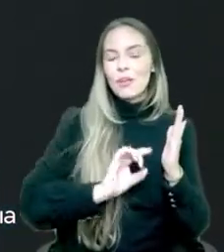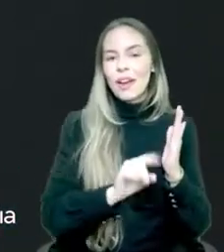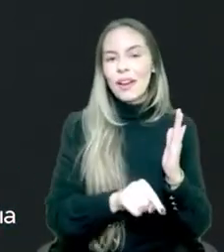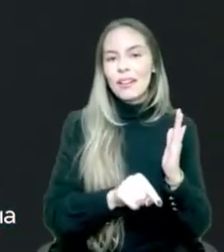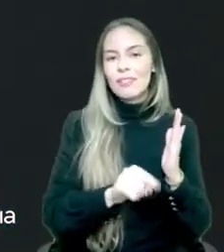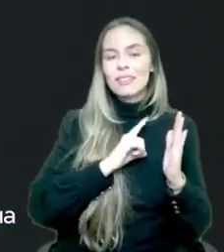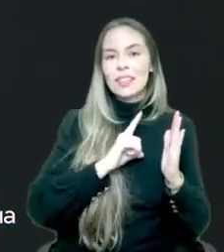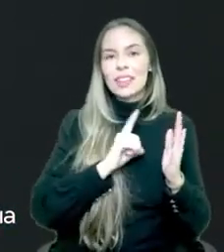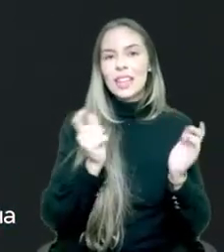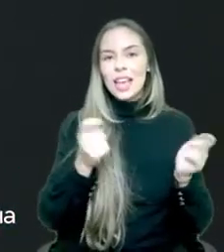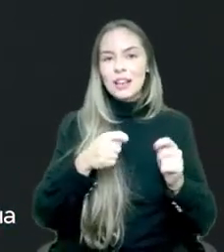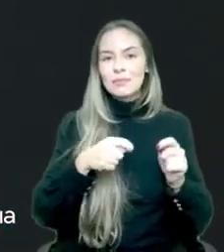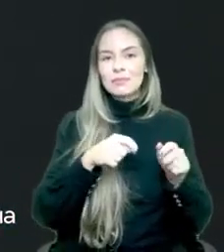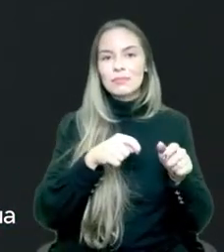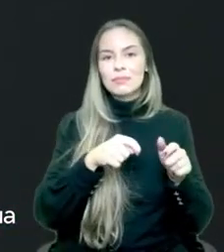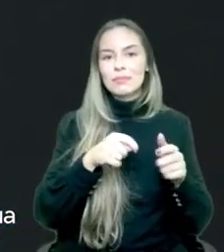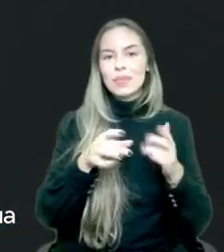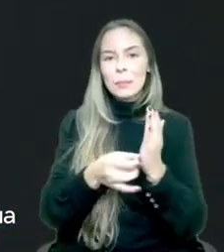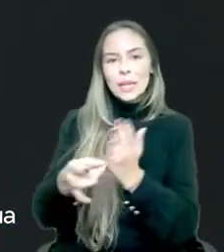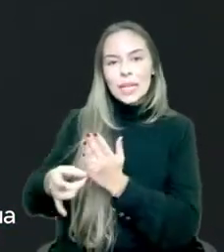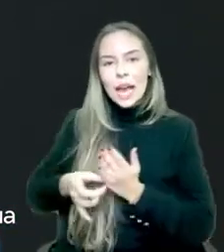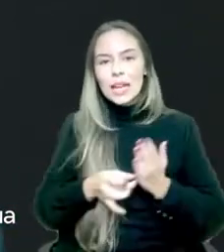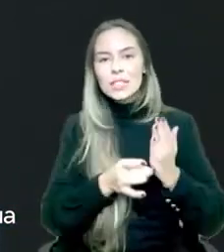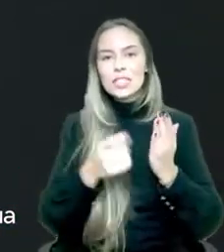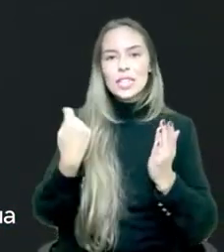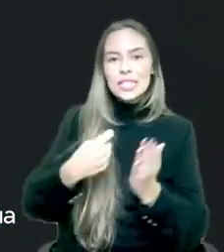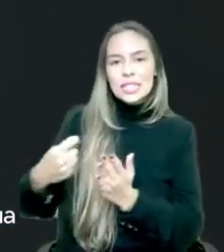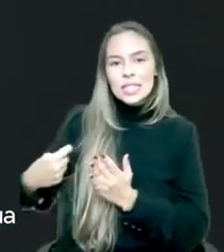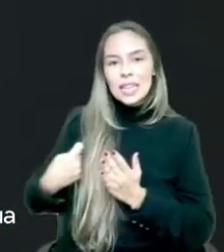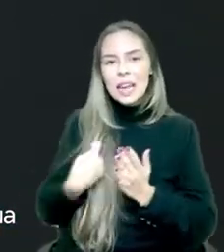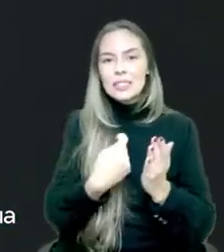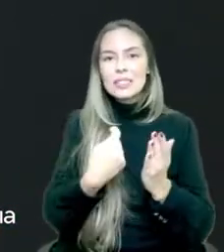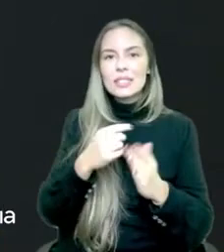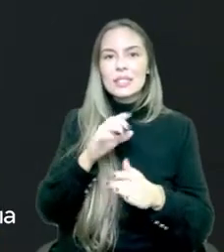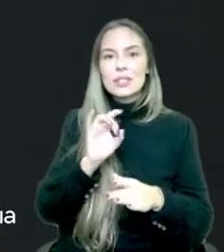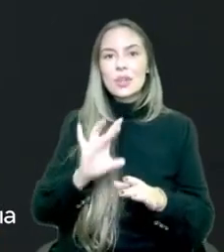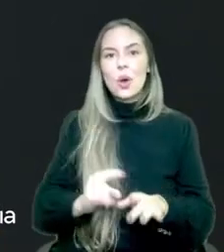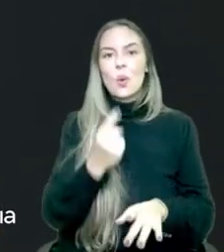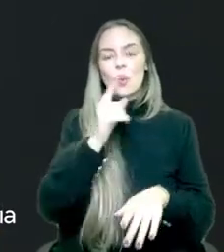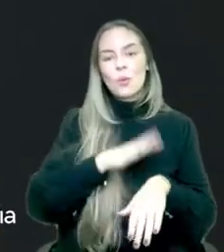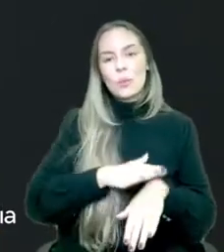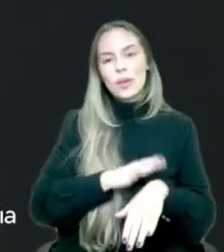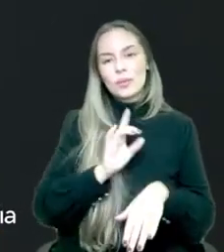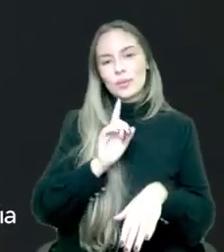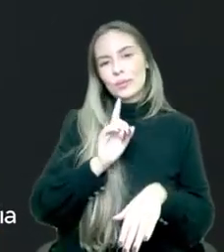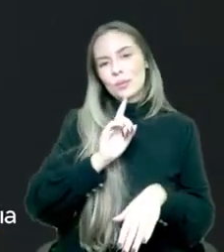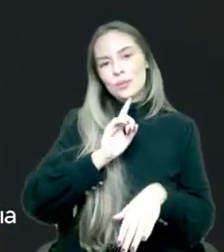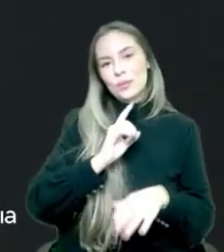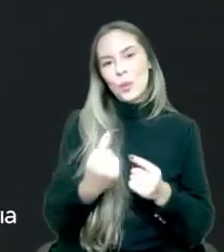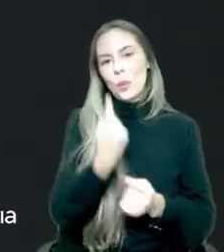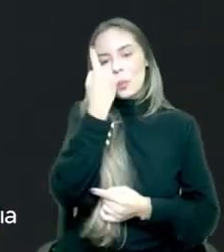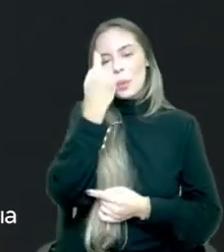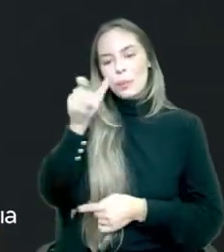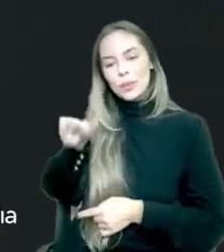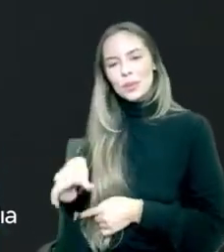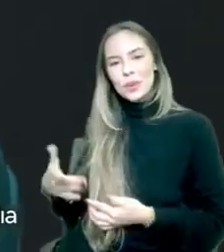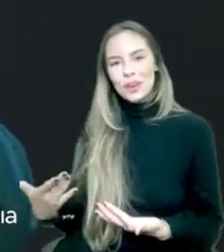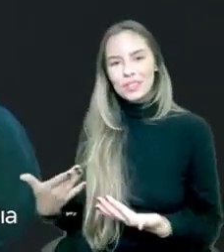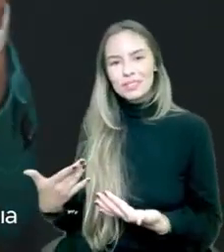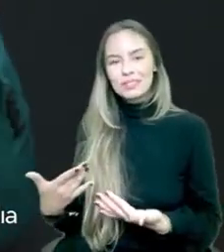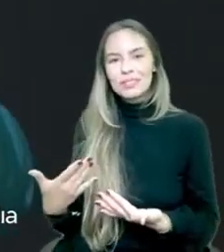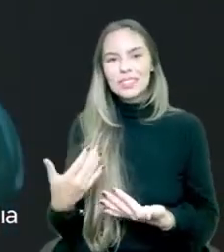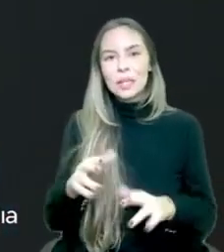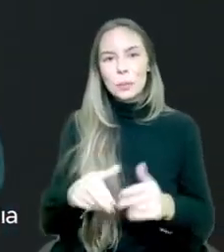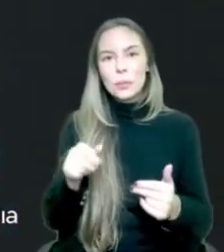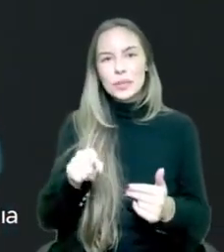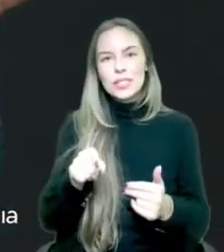and or have more needs or wants than than just one singular need or want. And so that's kind of where I see it going. Now, my wife is